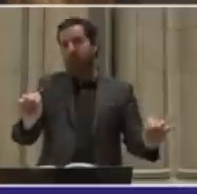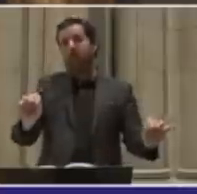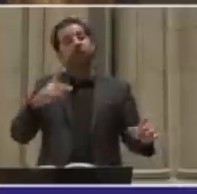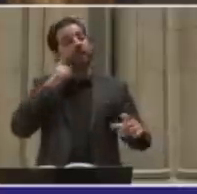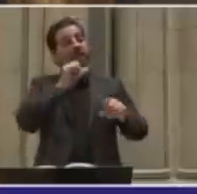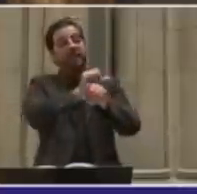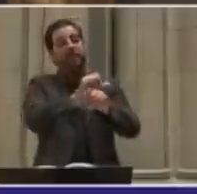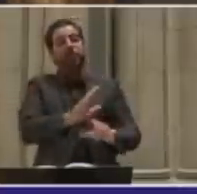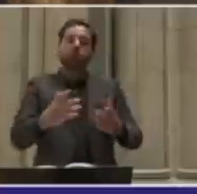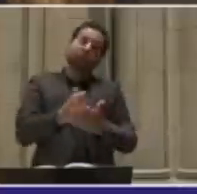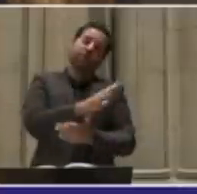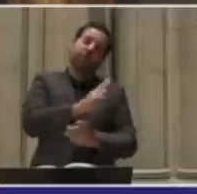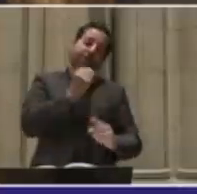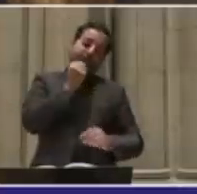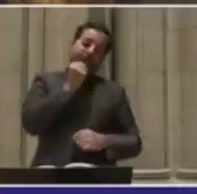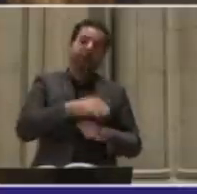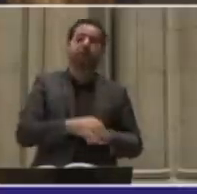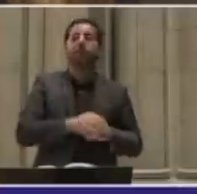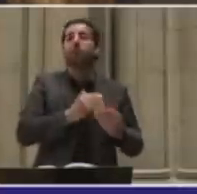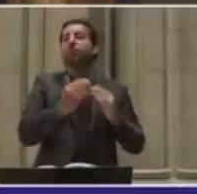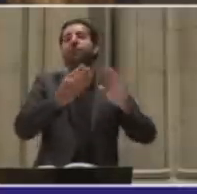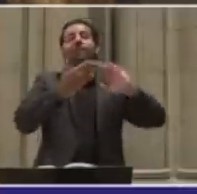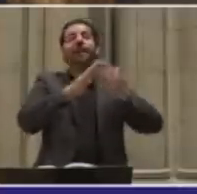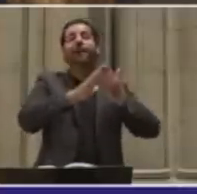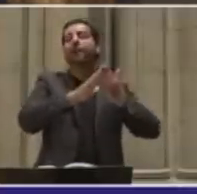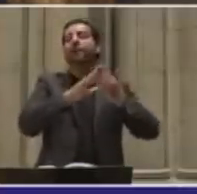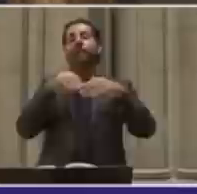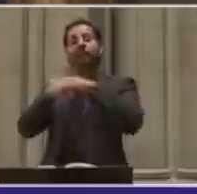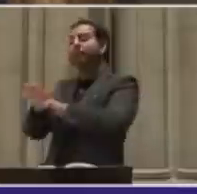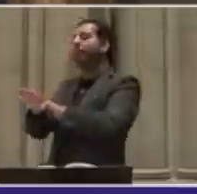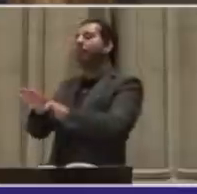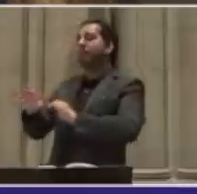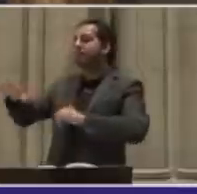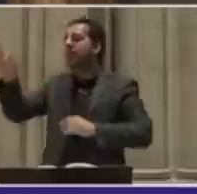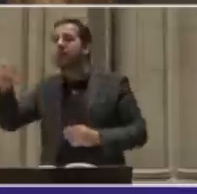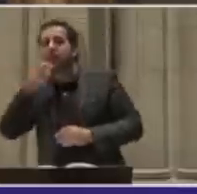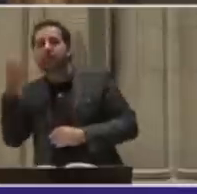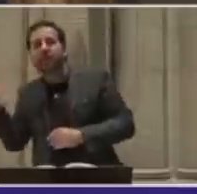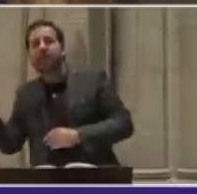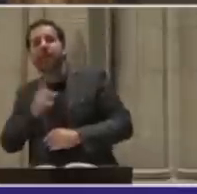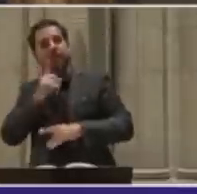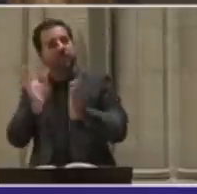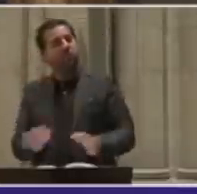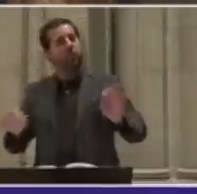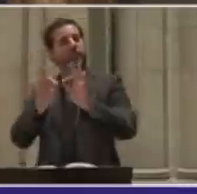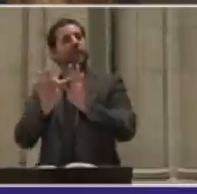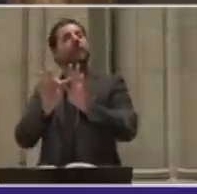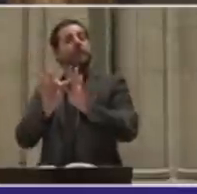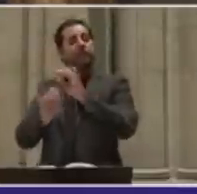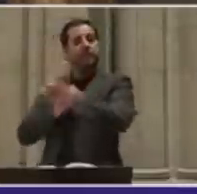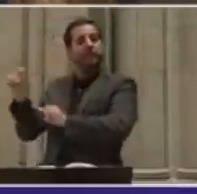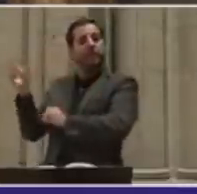laborers deserve their food. Whatever town or village you enter, find out who in it is worthy, and